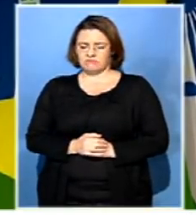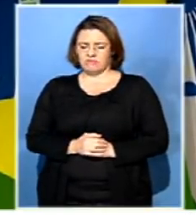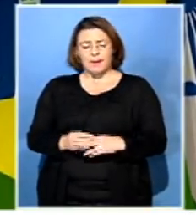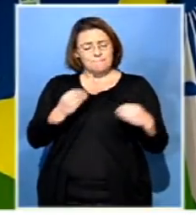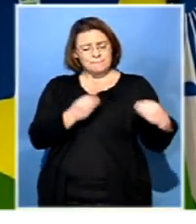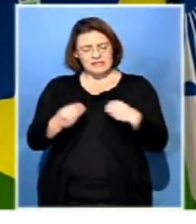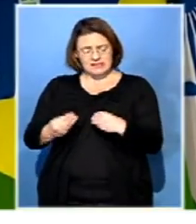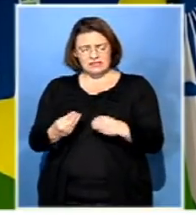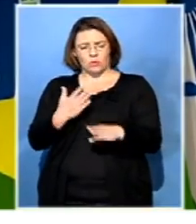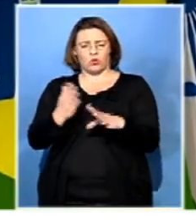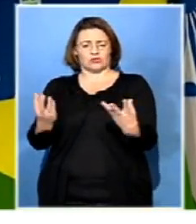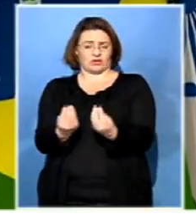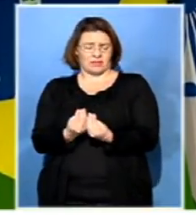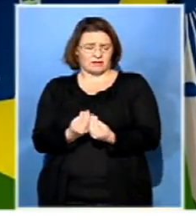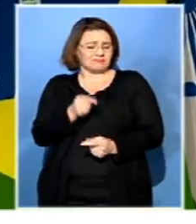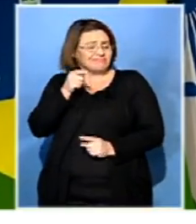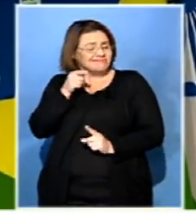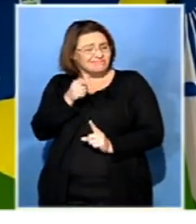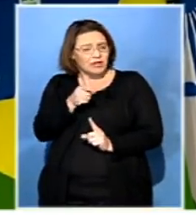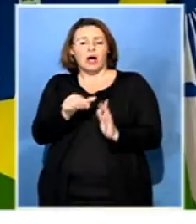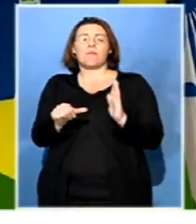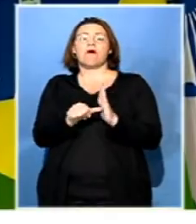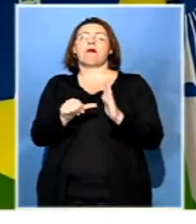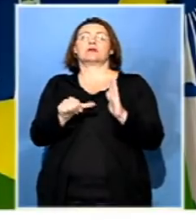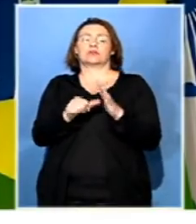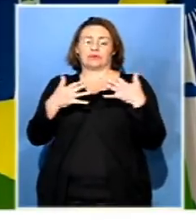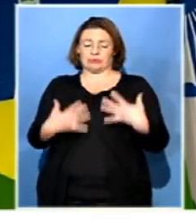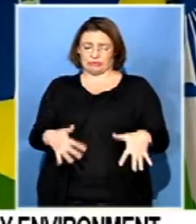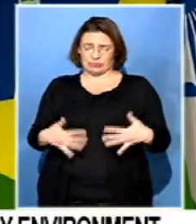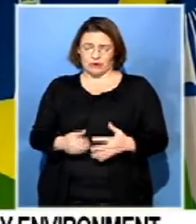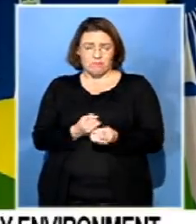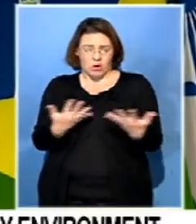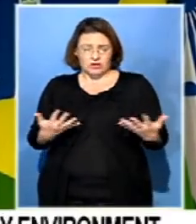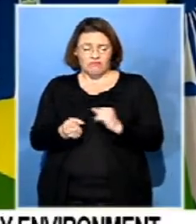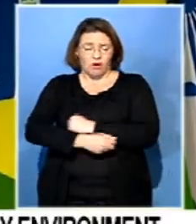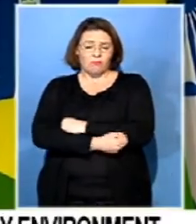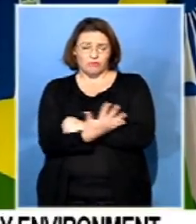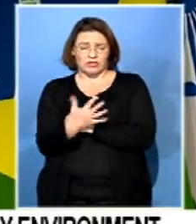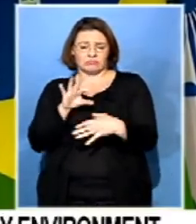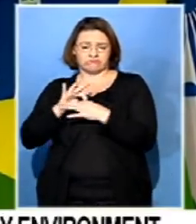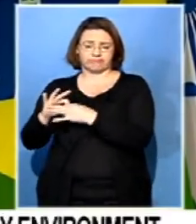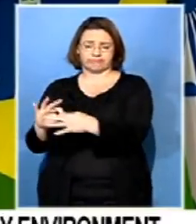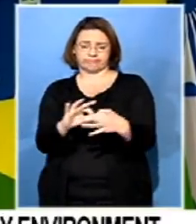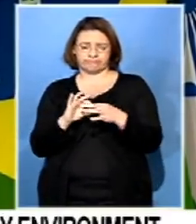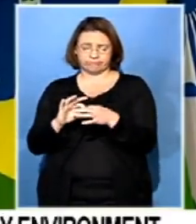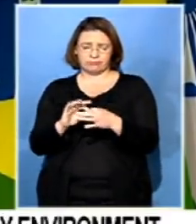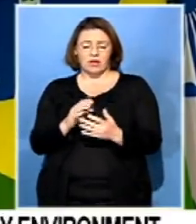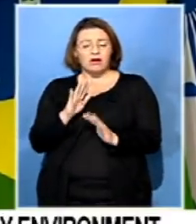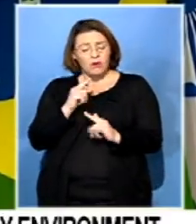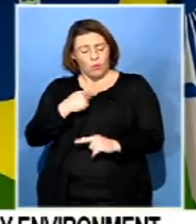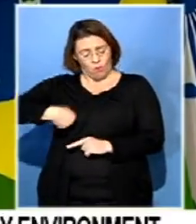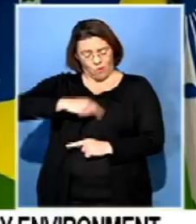business cooperation is the most important and fruitful aspect of BRICS cooperation. Thanks to our